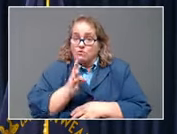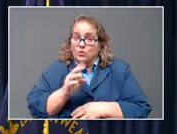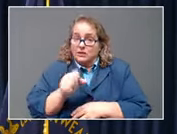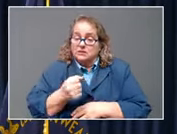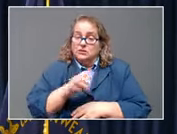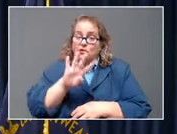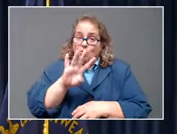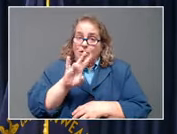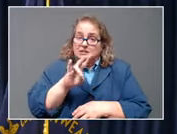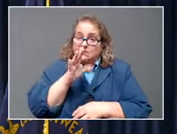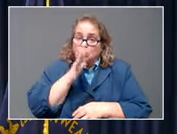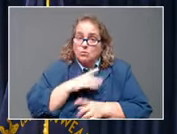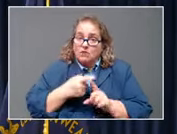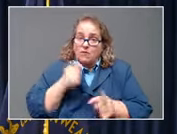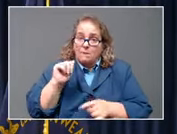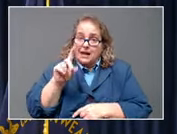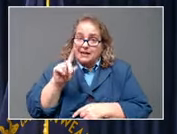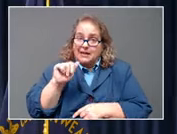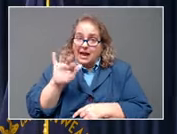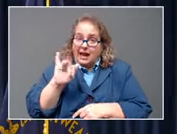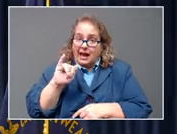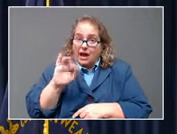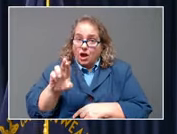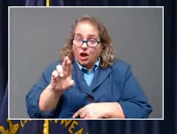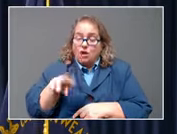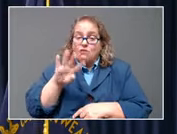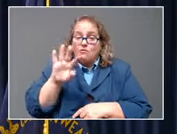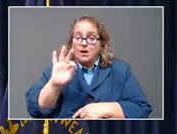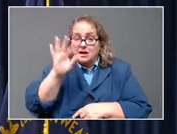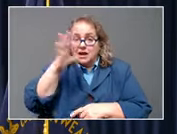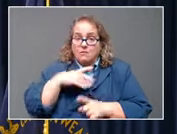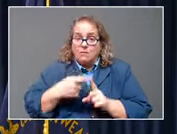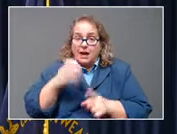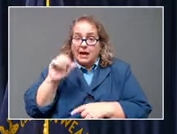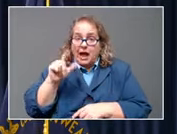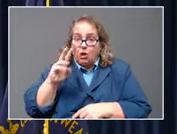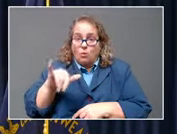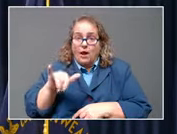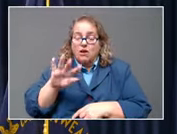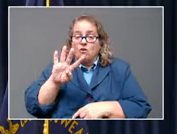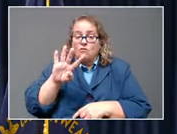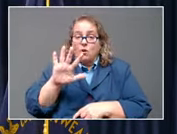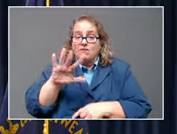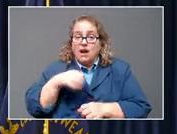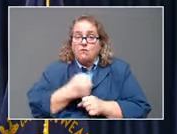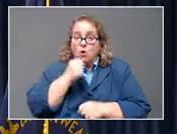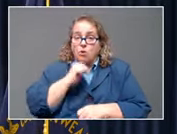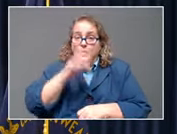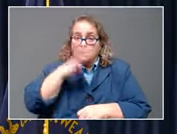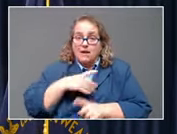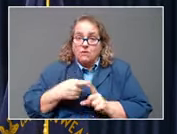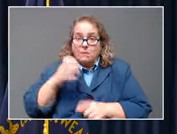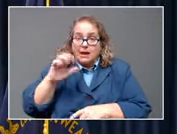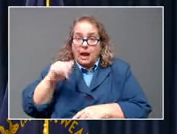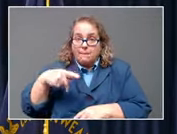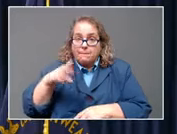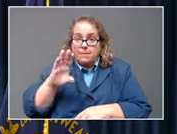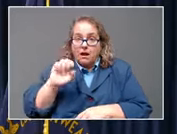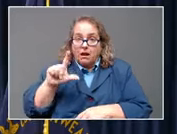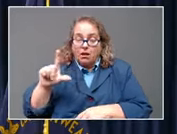from Adair, 49-year-old man from Callaway, 45-year-old man from Campbell, 41-year-old man from